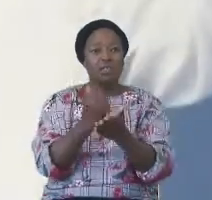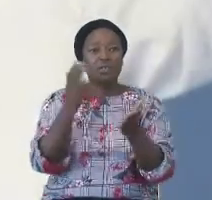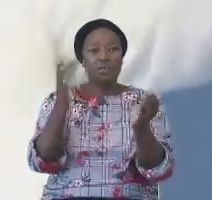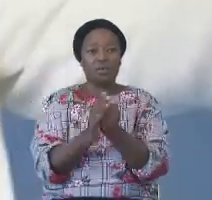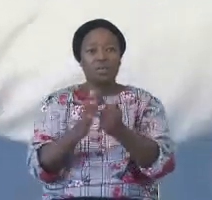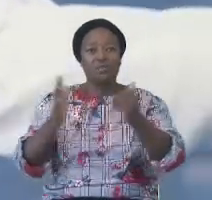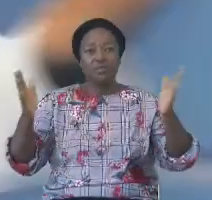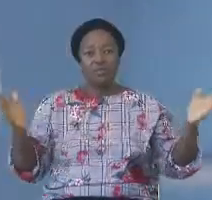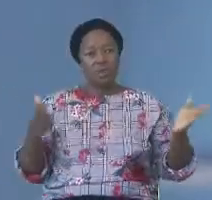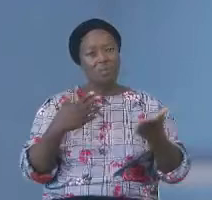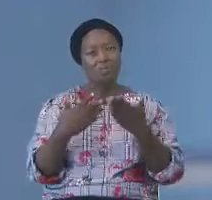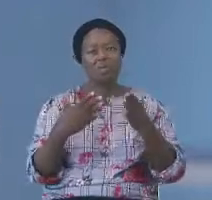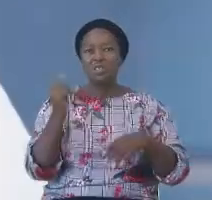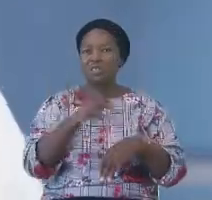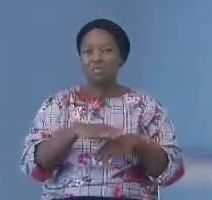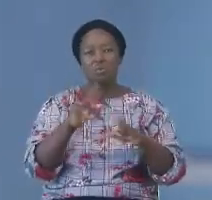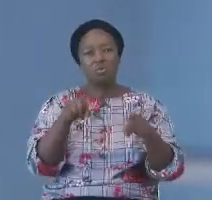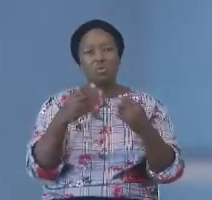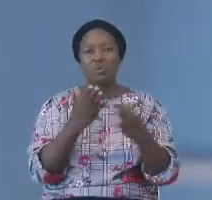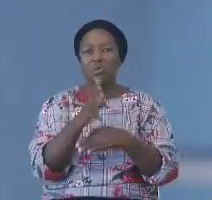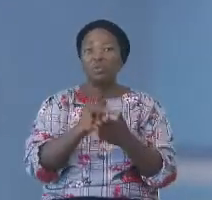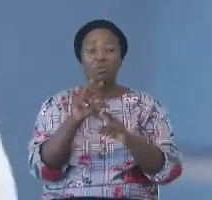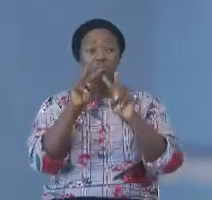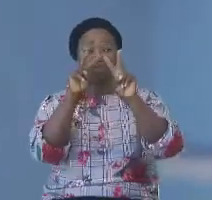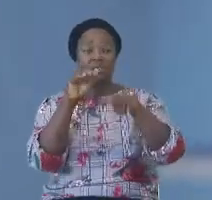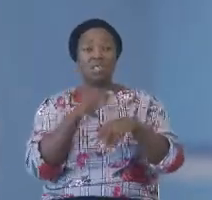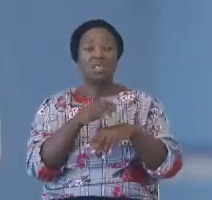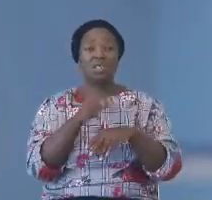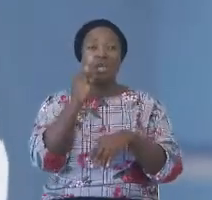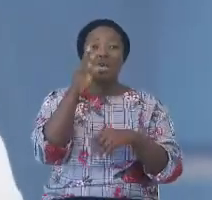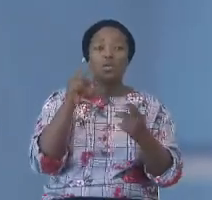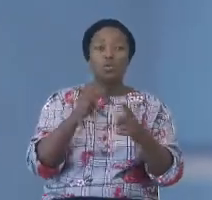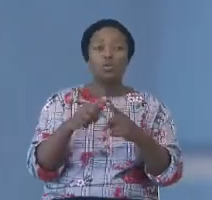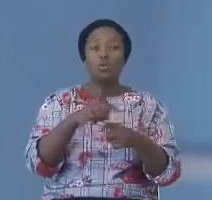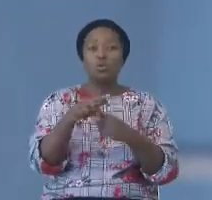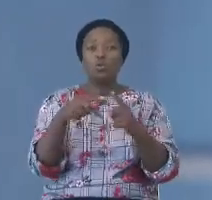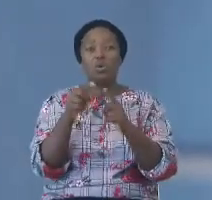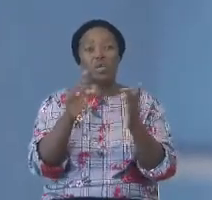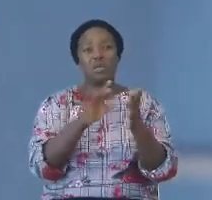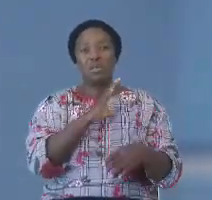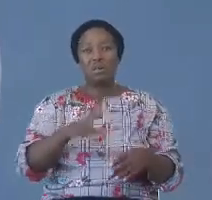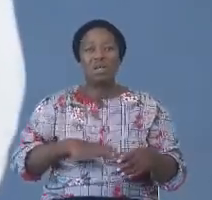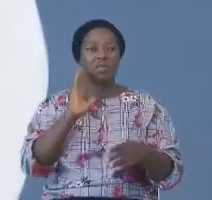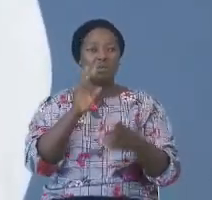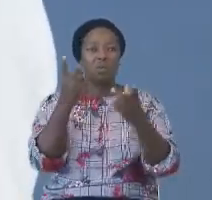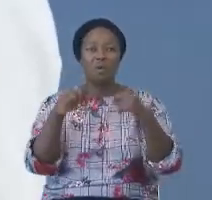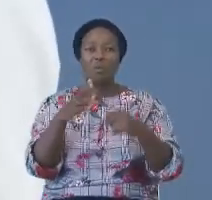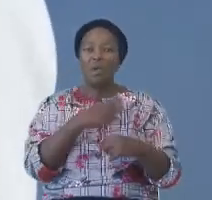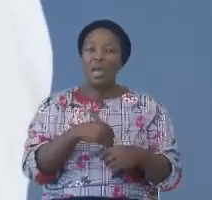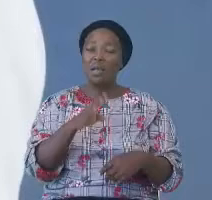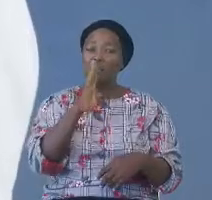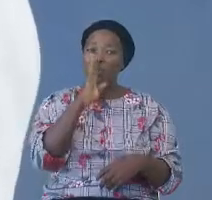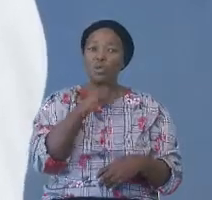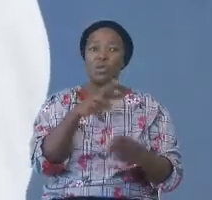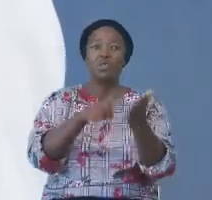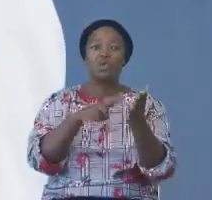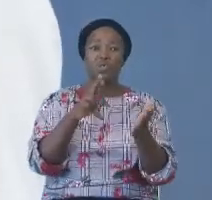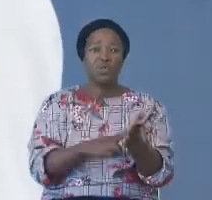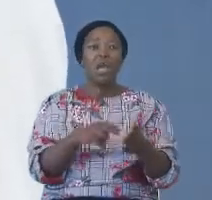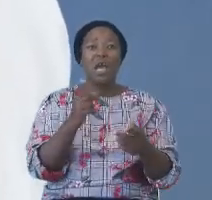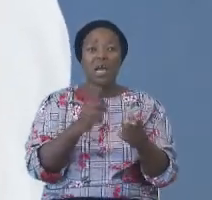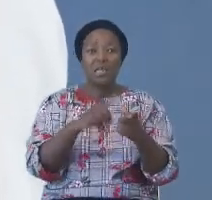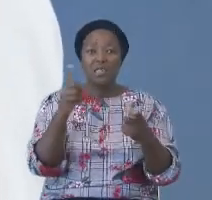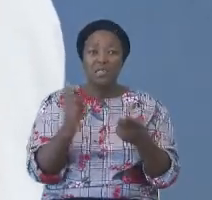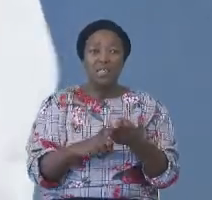and my feet that's crucifixion david did not go through that it was looking ahead to when